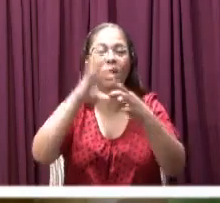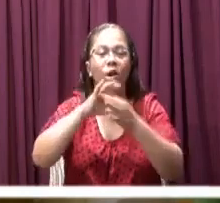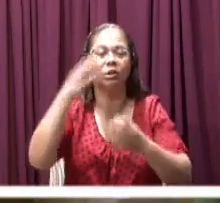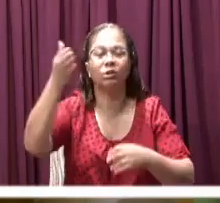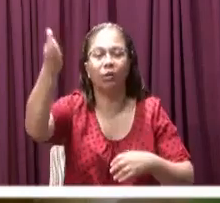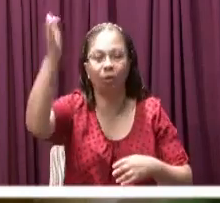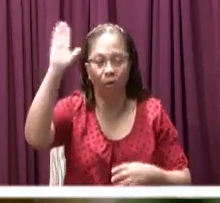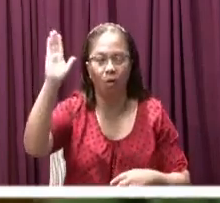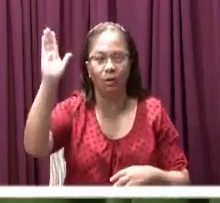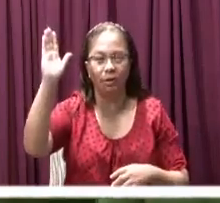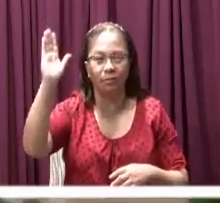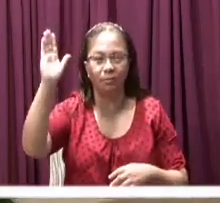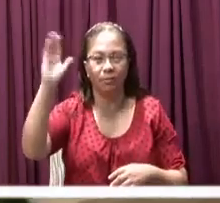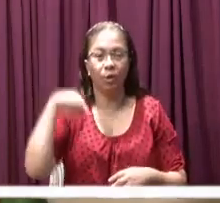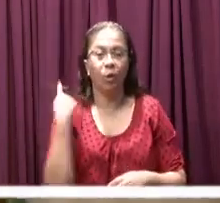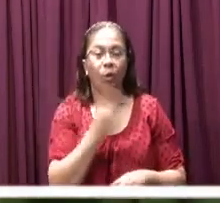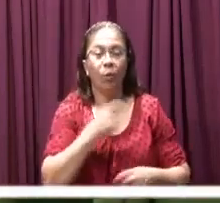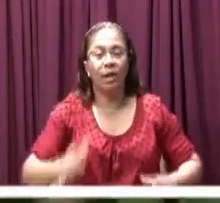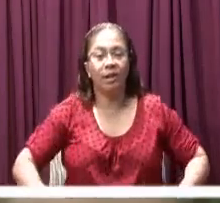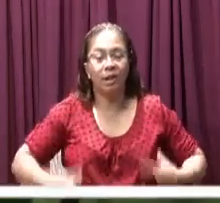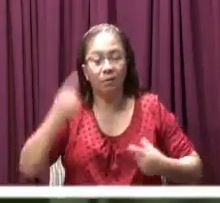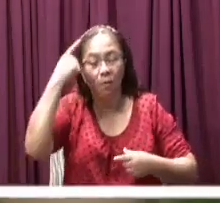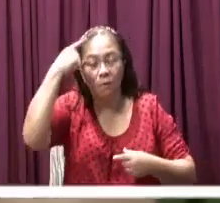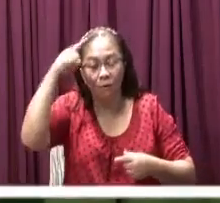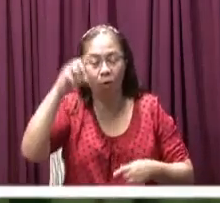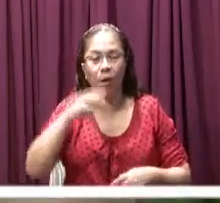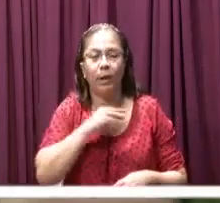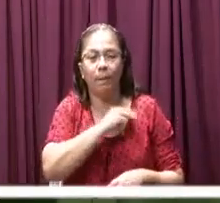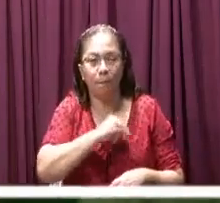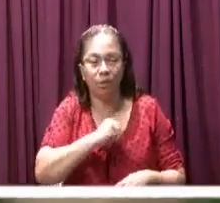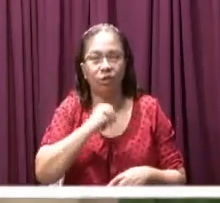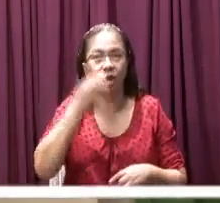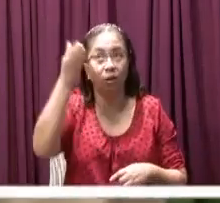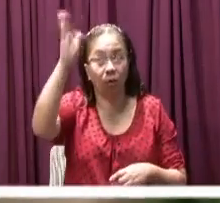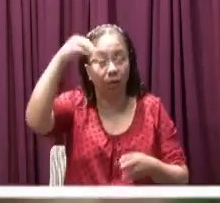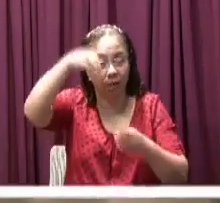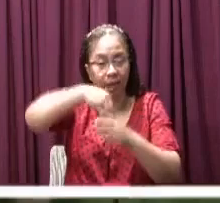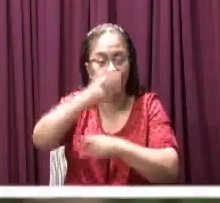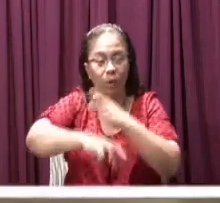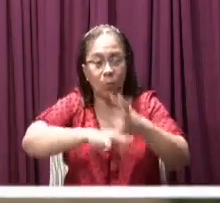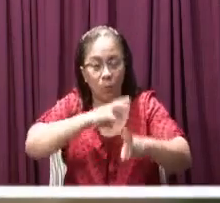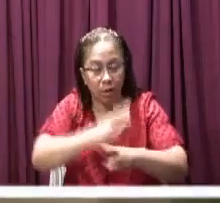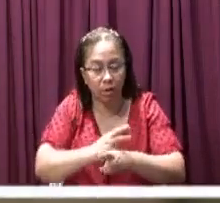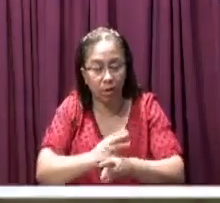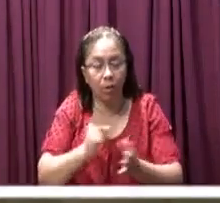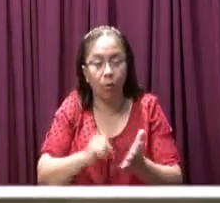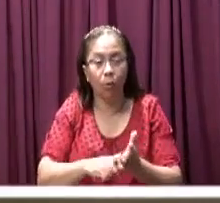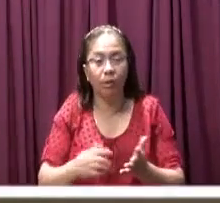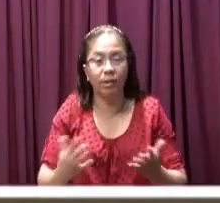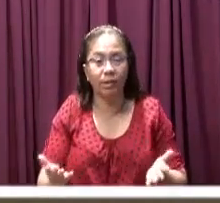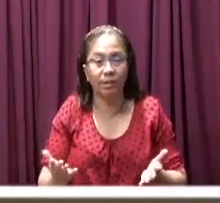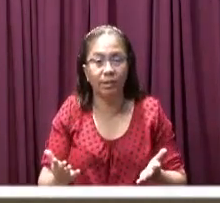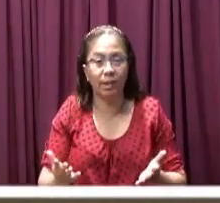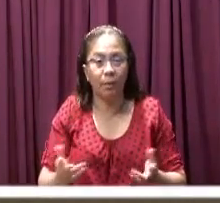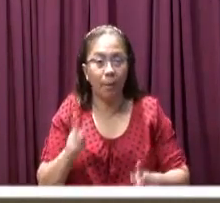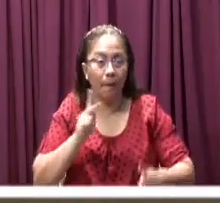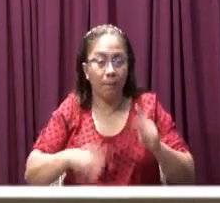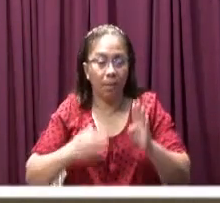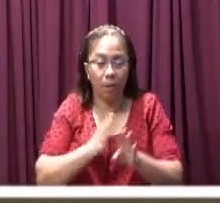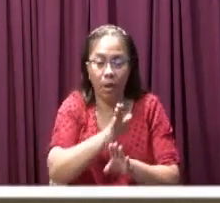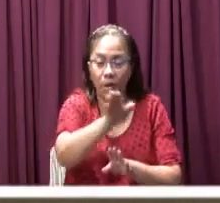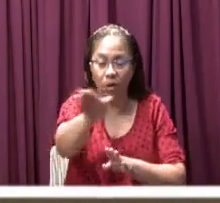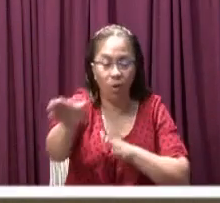a church. We exist for the sake of the mission of God in the world, which is to bring those who are scattered